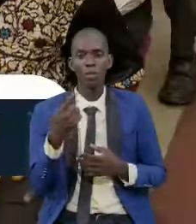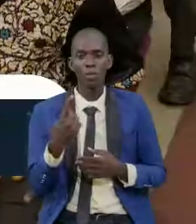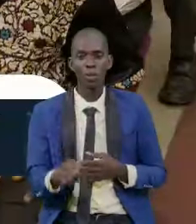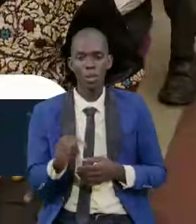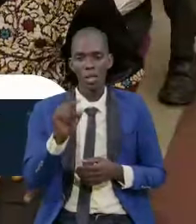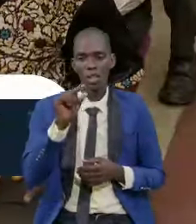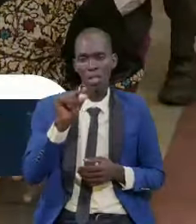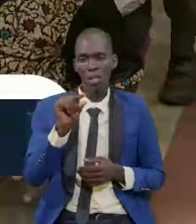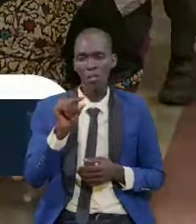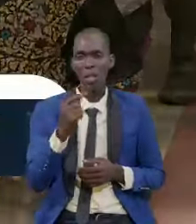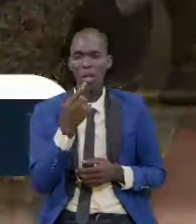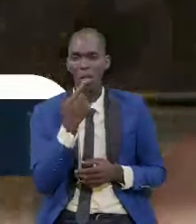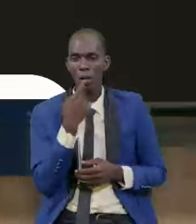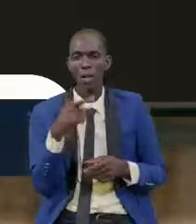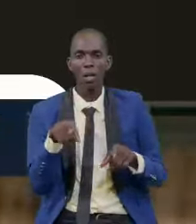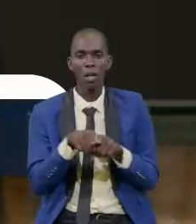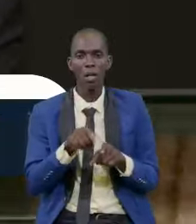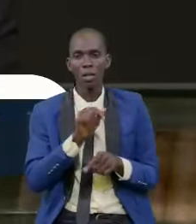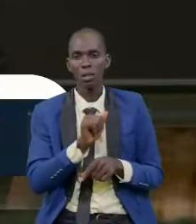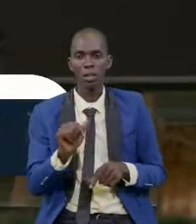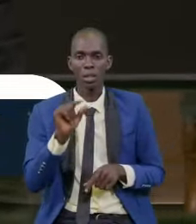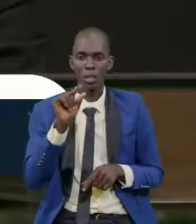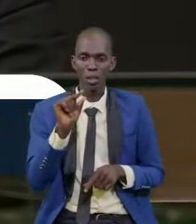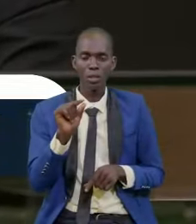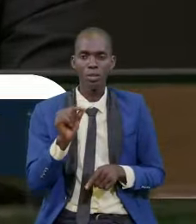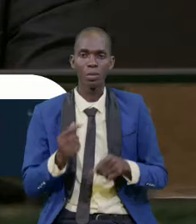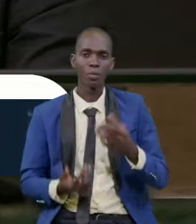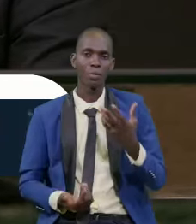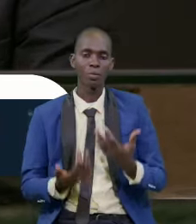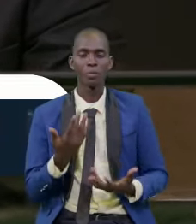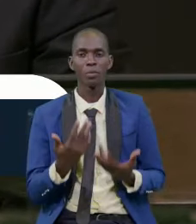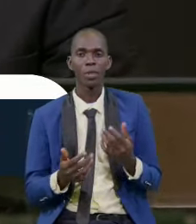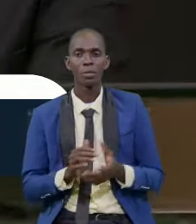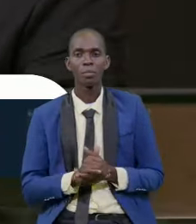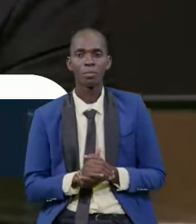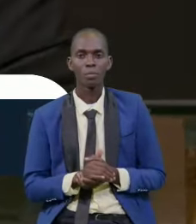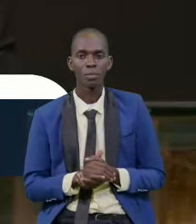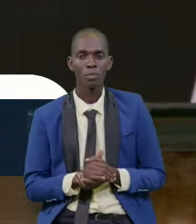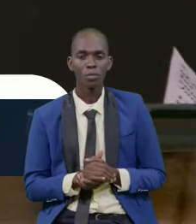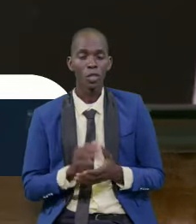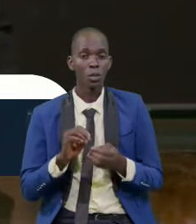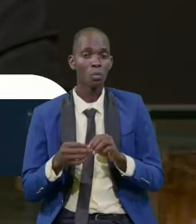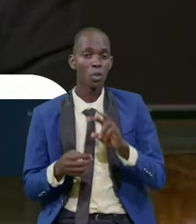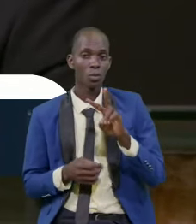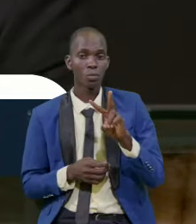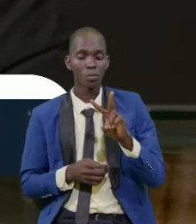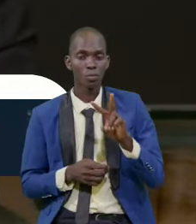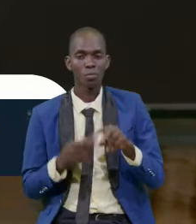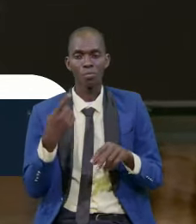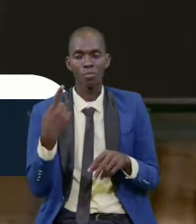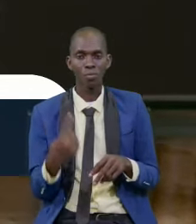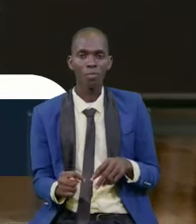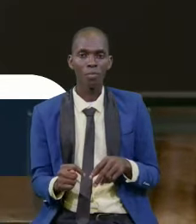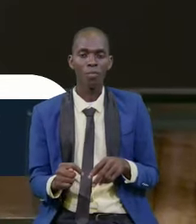a little tongue as a little fire. Number two is the